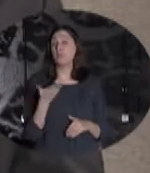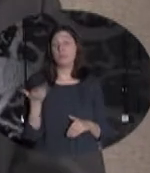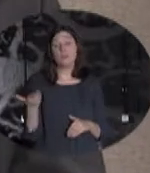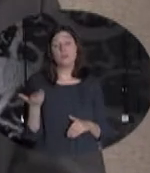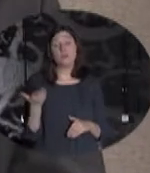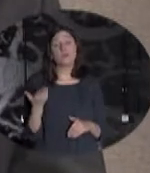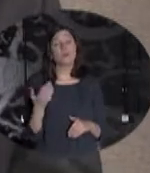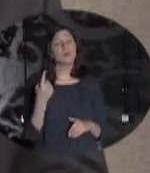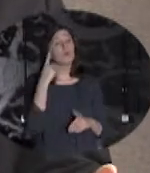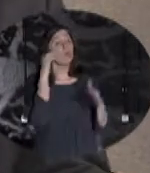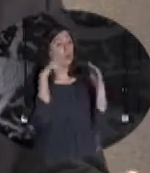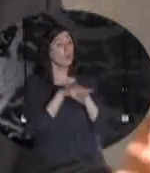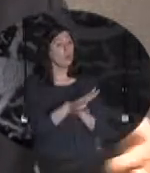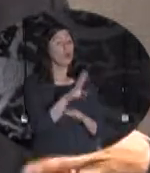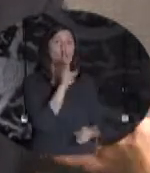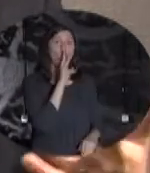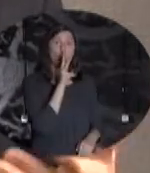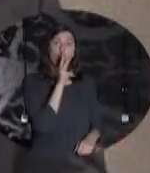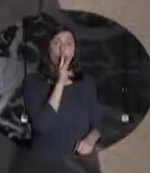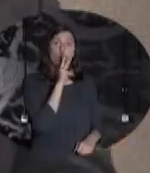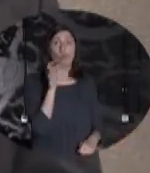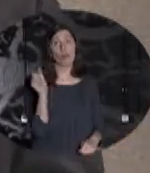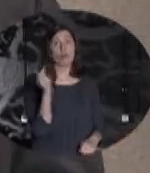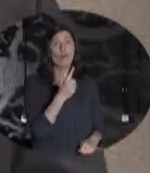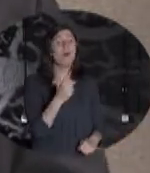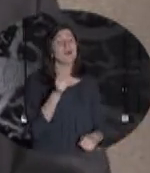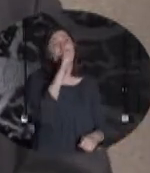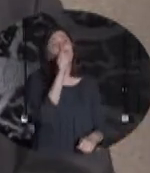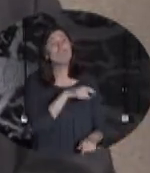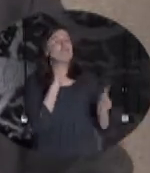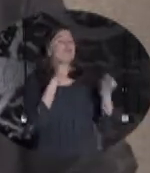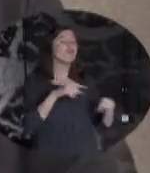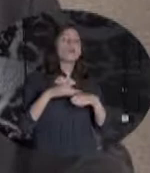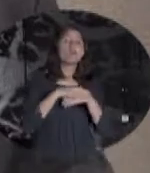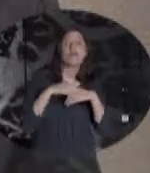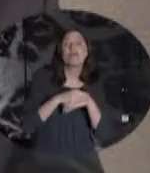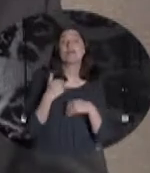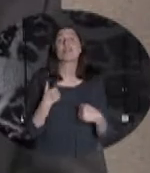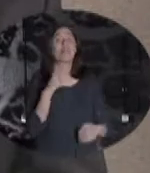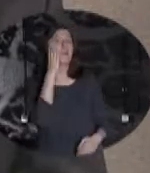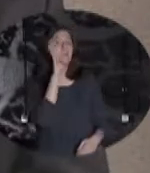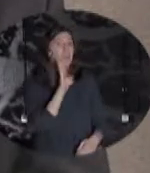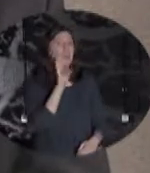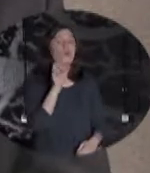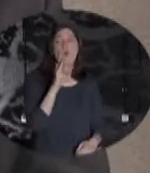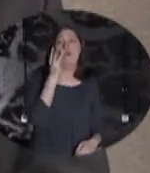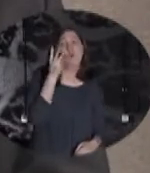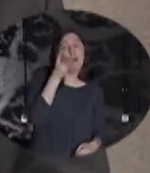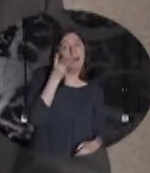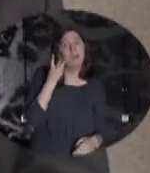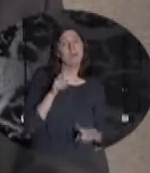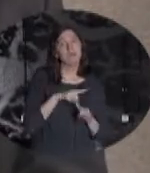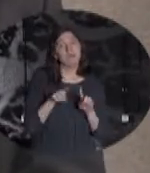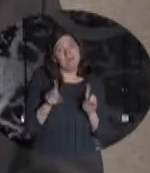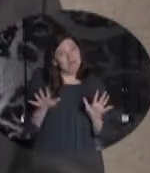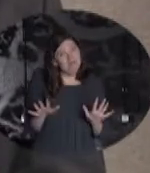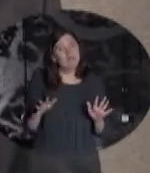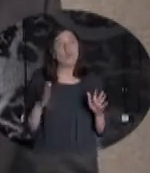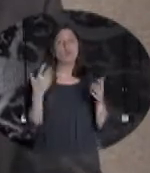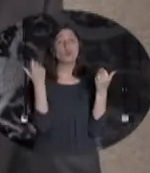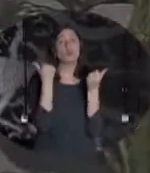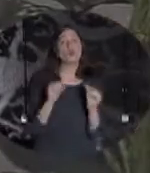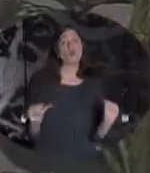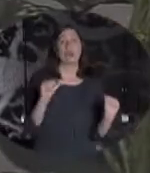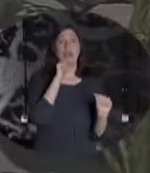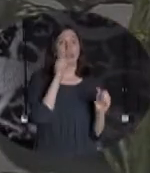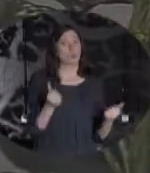when you're going in the water, we all love to go to the beach and, have a few beers or a glass of wine or something like that, but try not to be